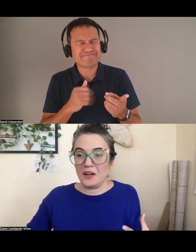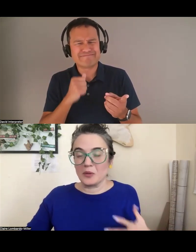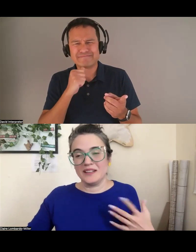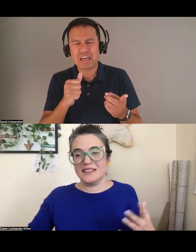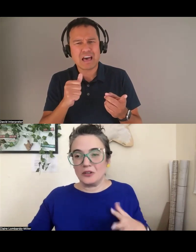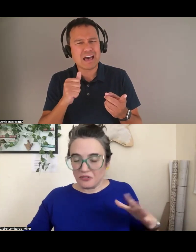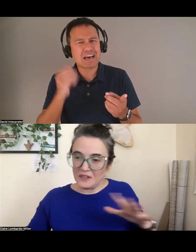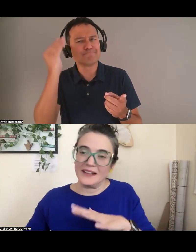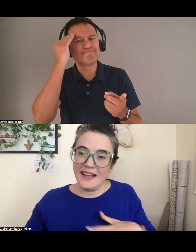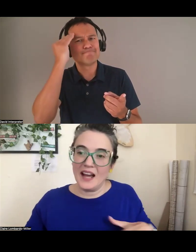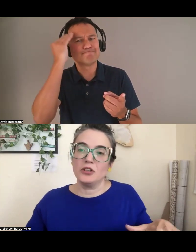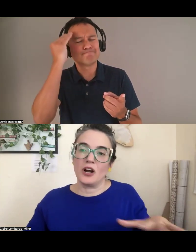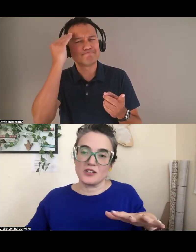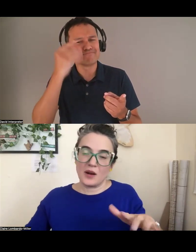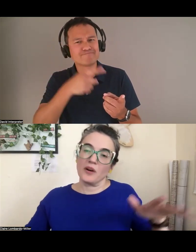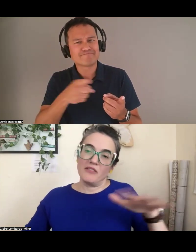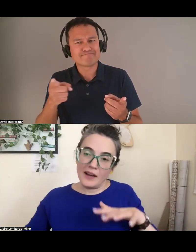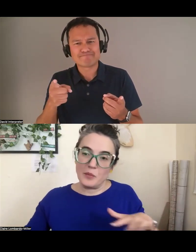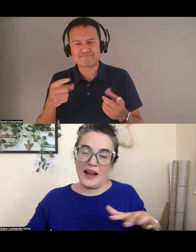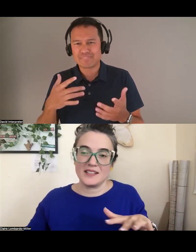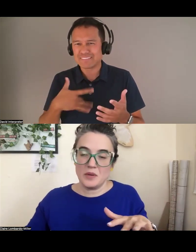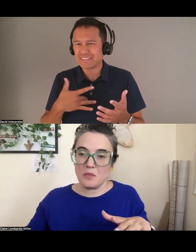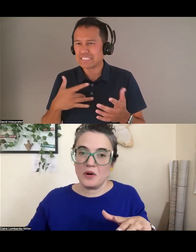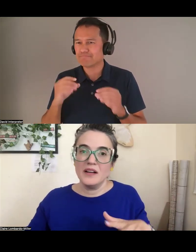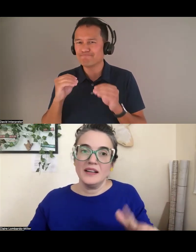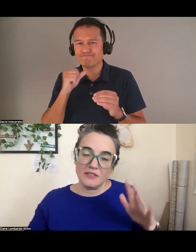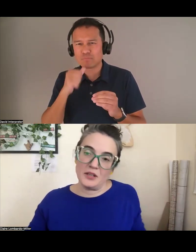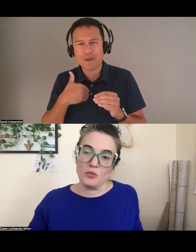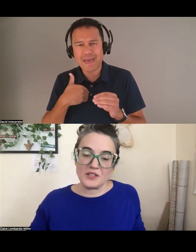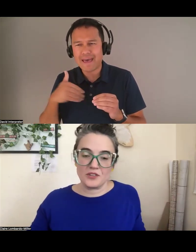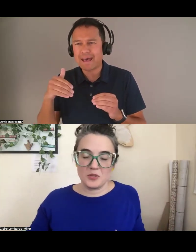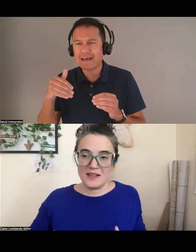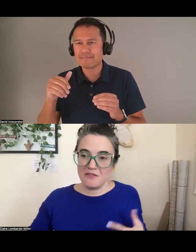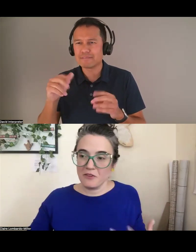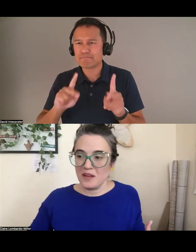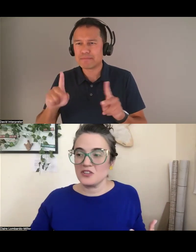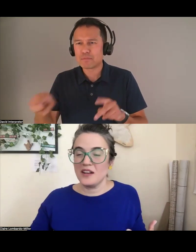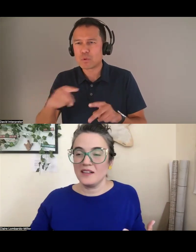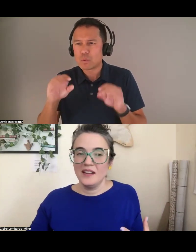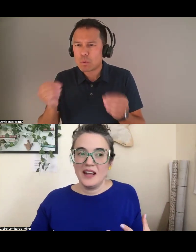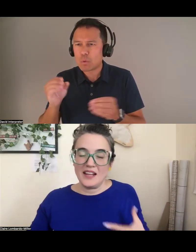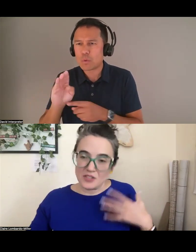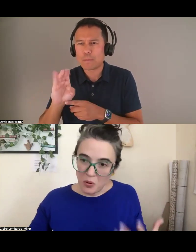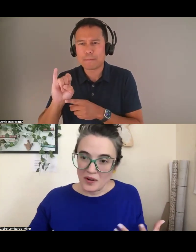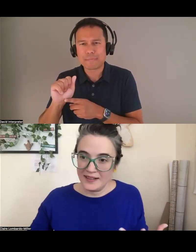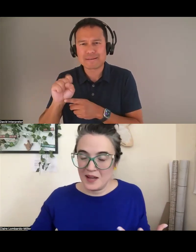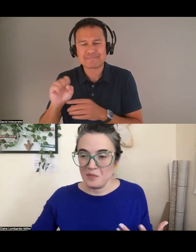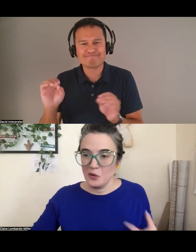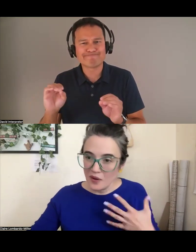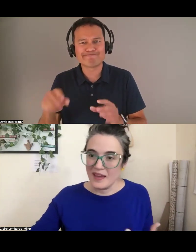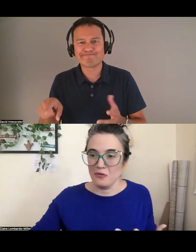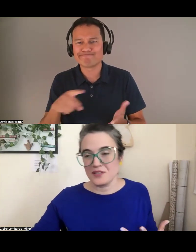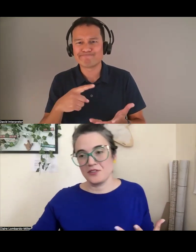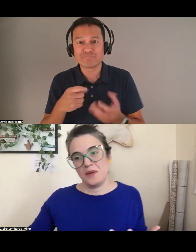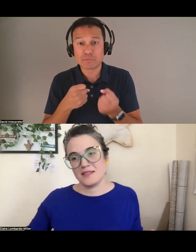get bigger because they don't feel like they have a large network of unbiased people giving them research based information and supporting them